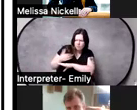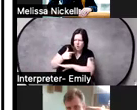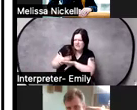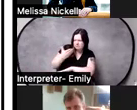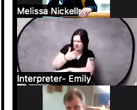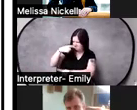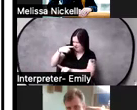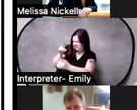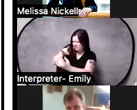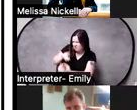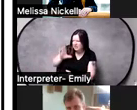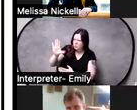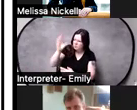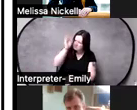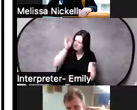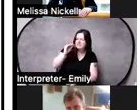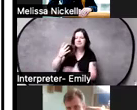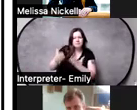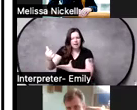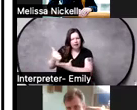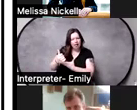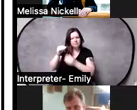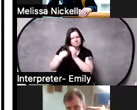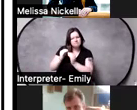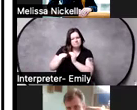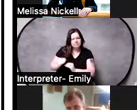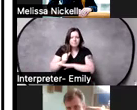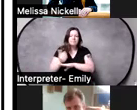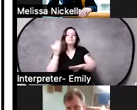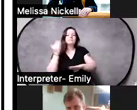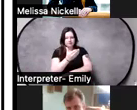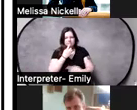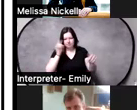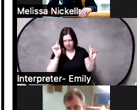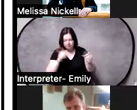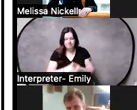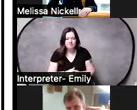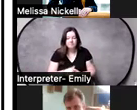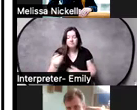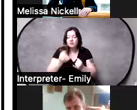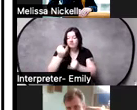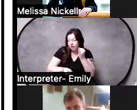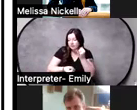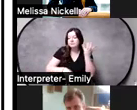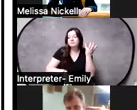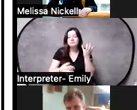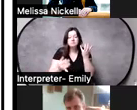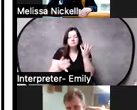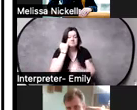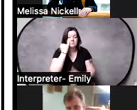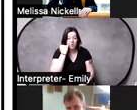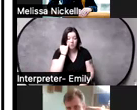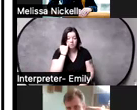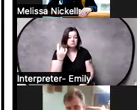if through their experience, they may help you improve your grant. And finally, if you are ever asked to participate in a